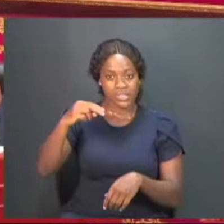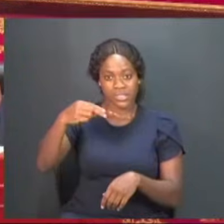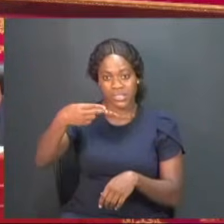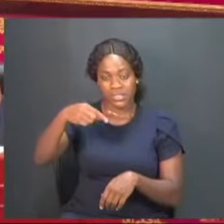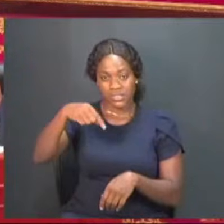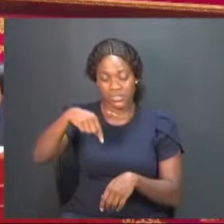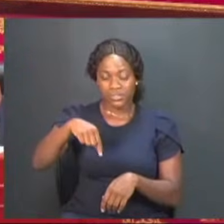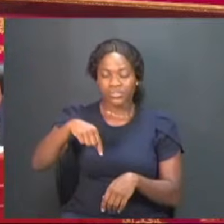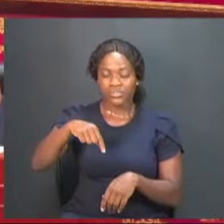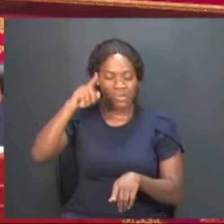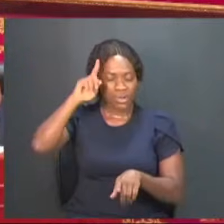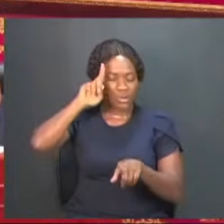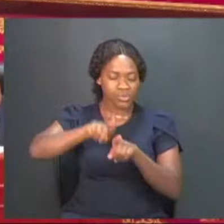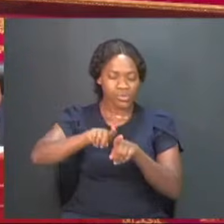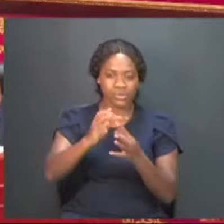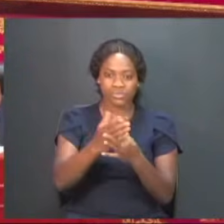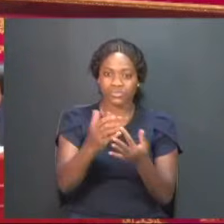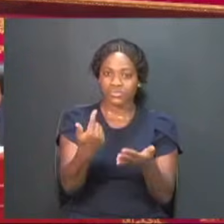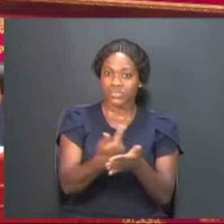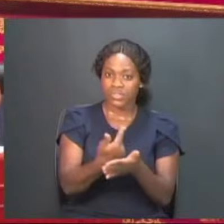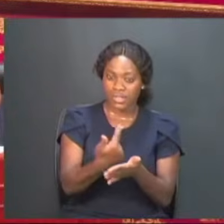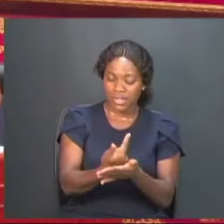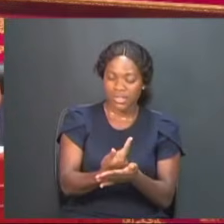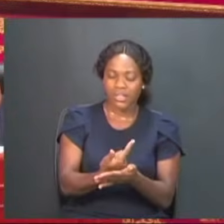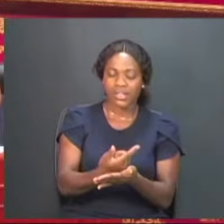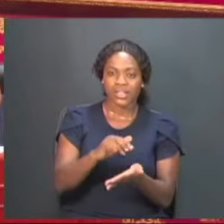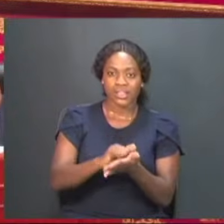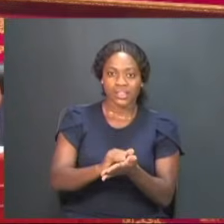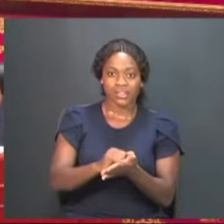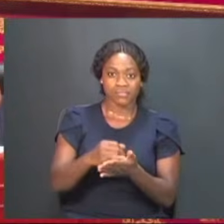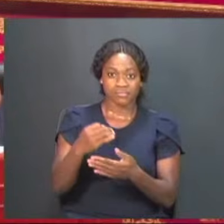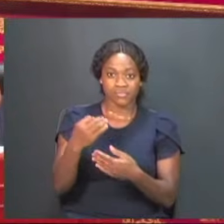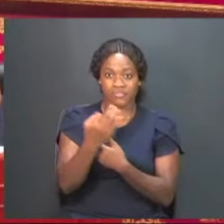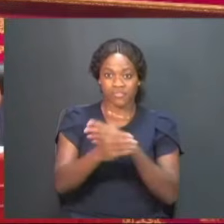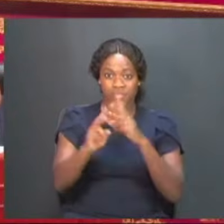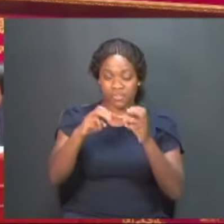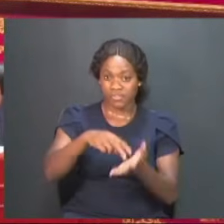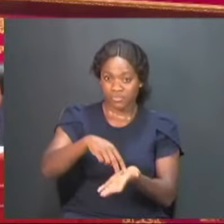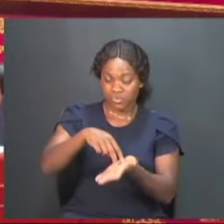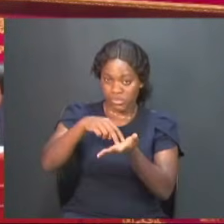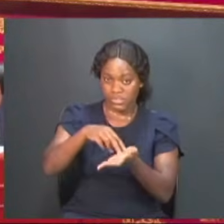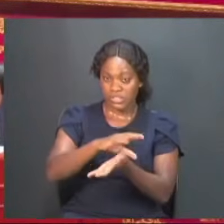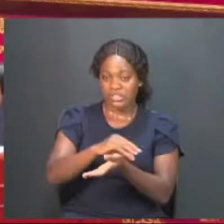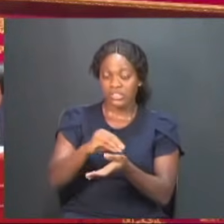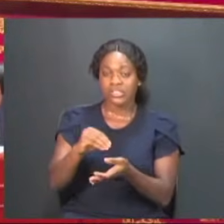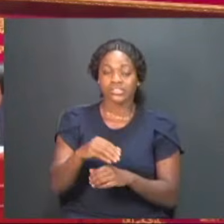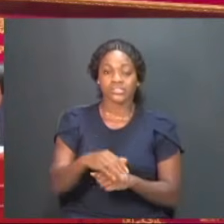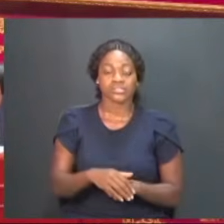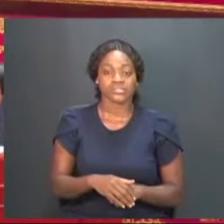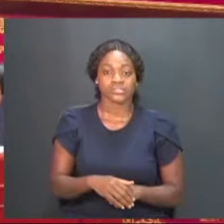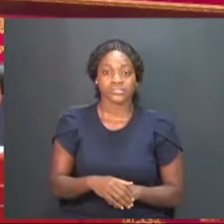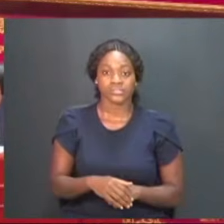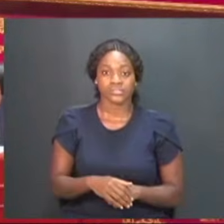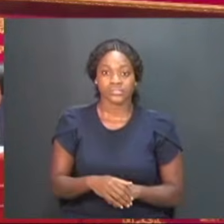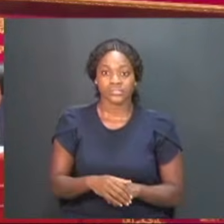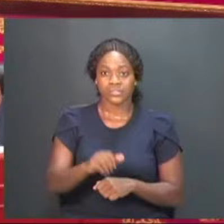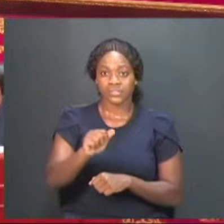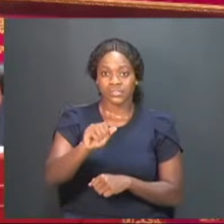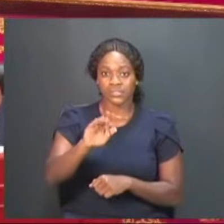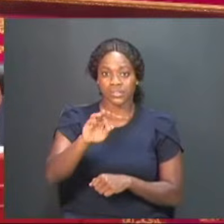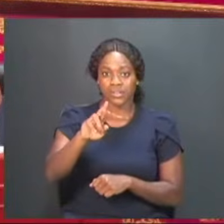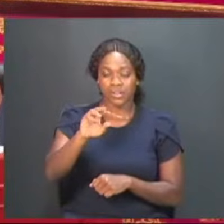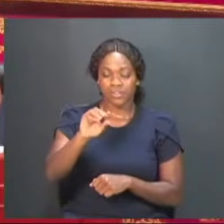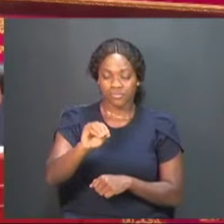the Government of the Republic of Ghana, represented by the Ministry of Foreign Affairs, and